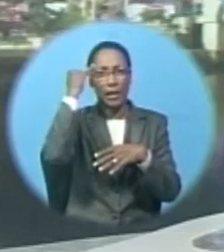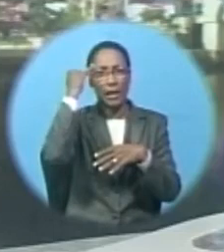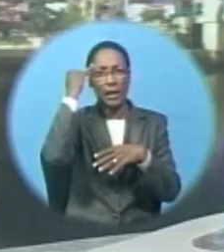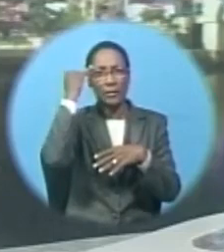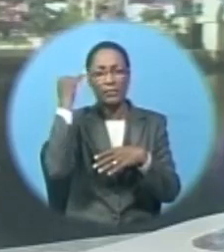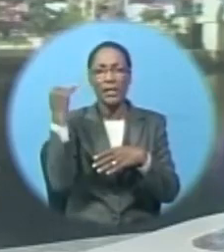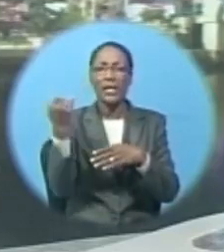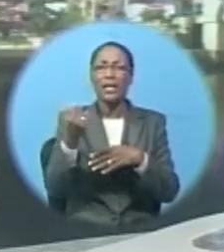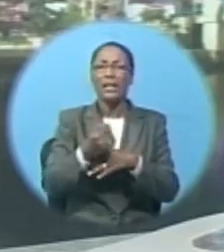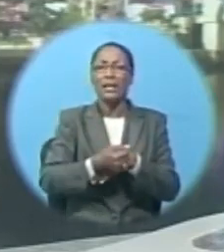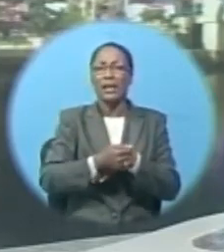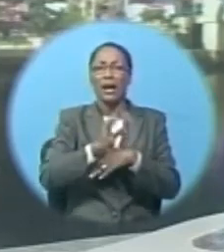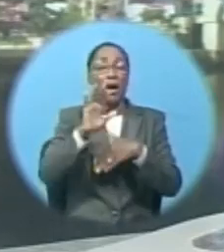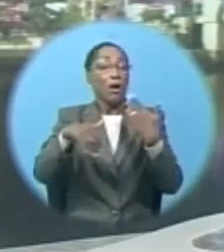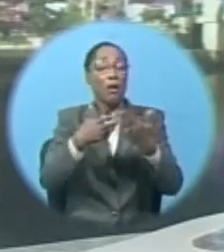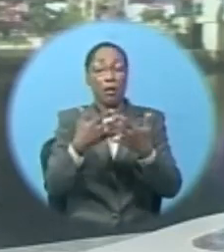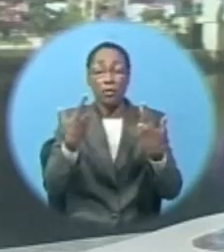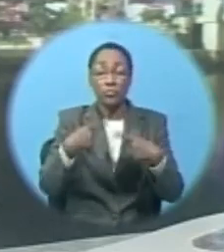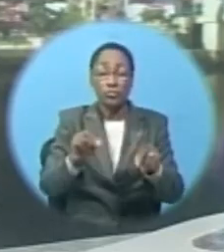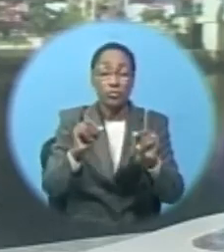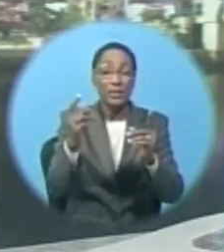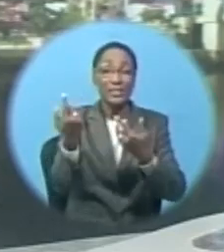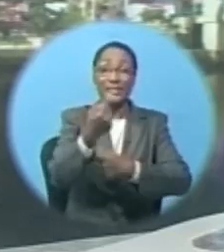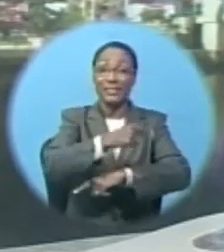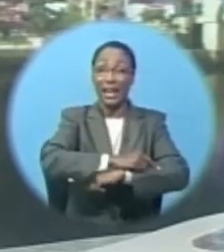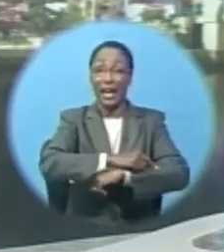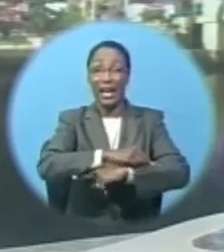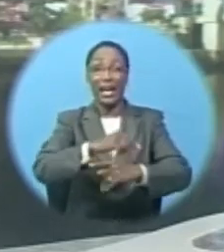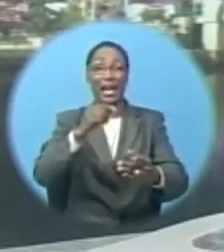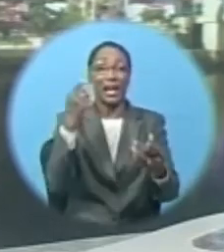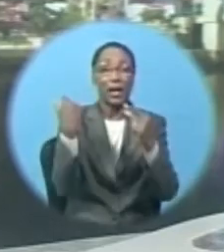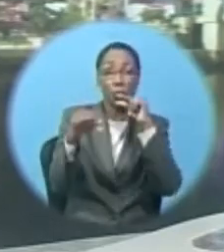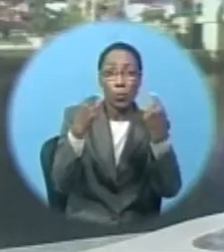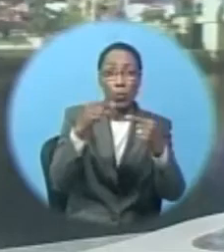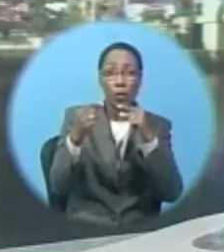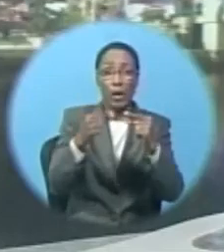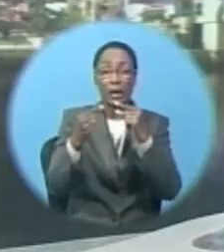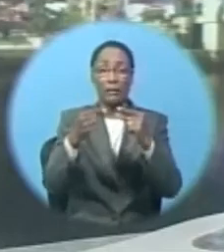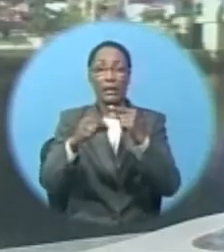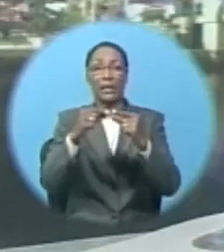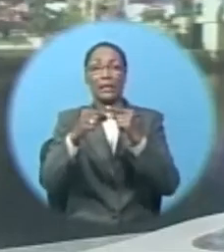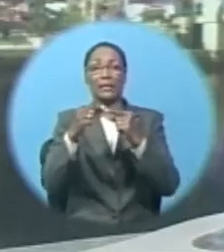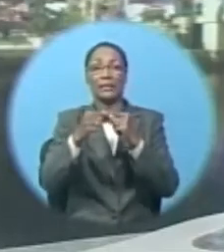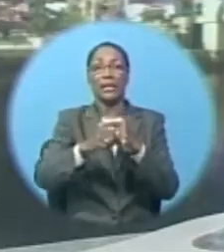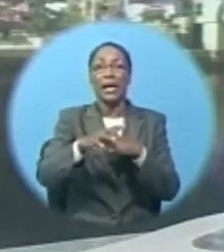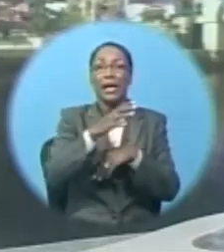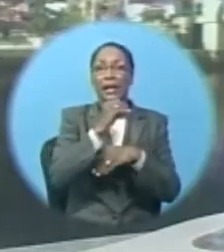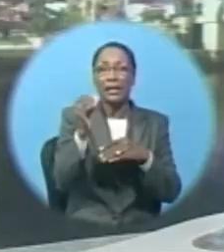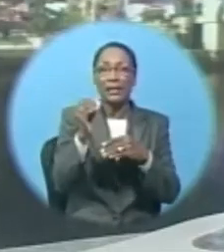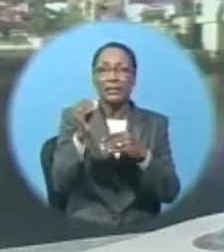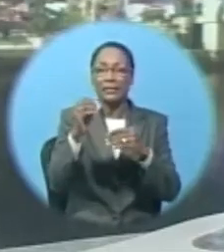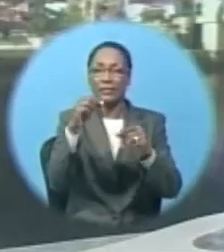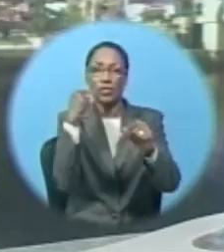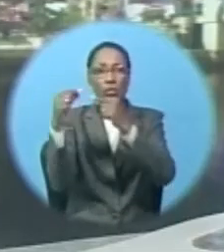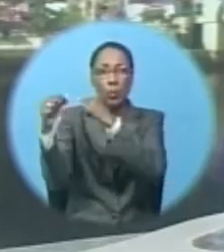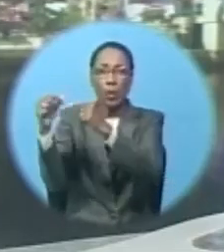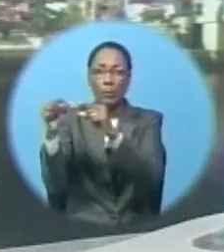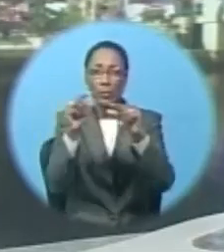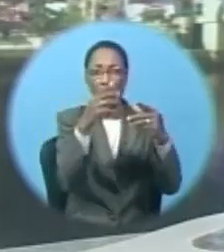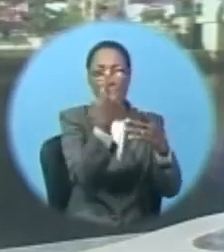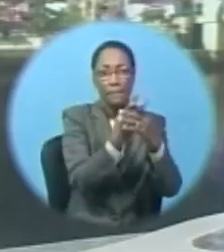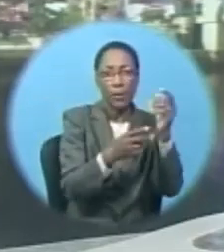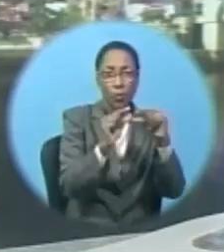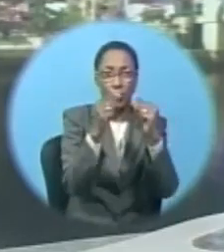day punctuated by partisan squabbling, interruptions, and admonishment from the House Speaker. Lawmakers throughout the session